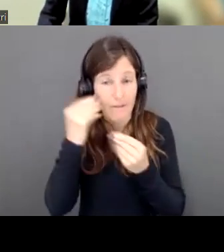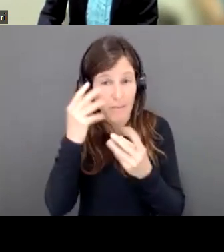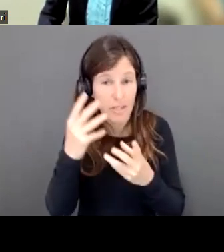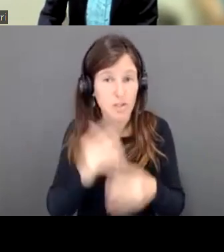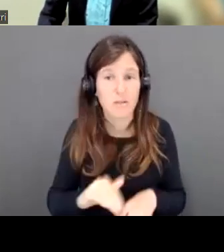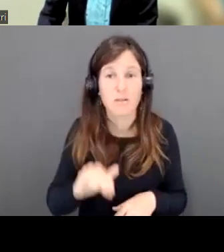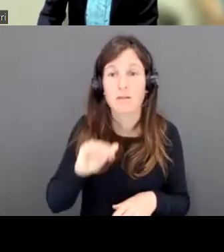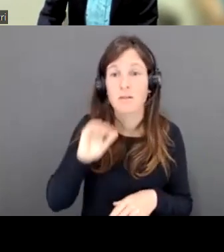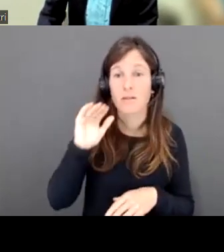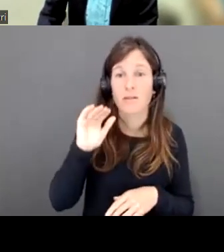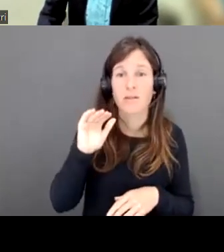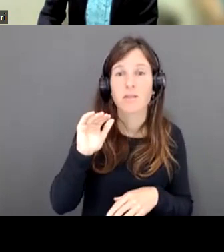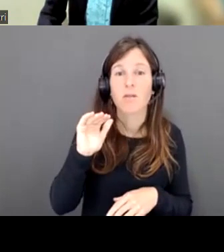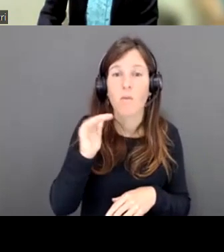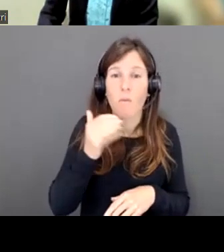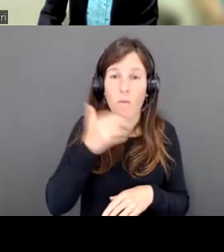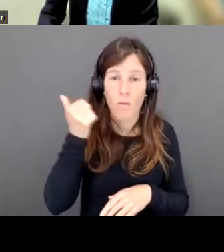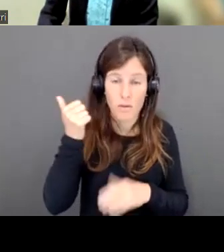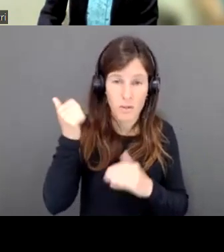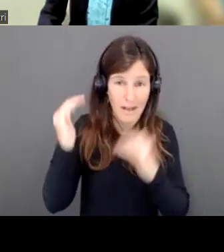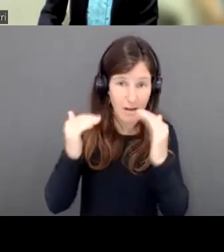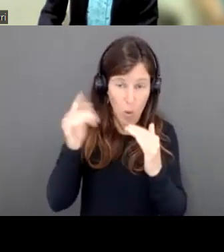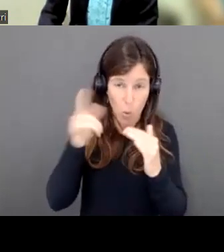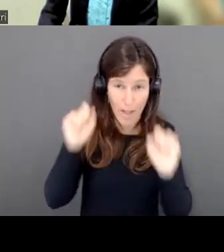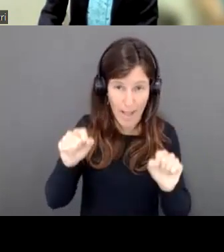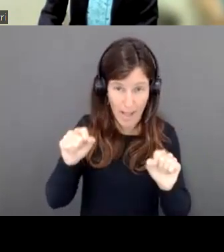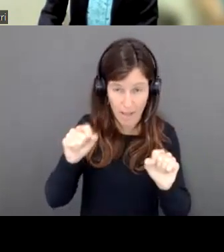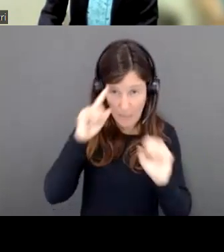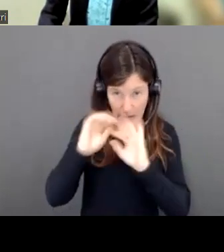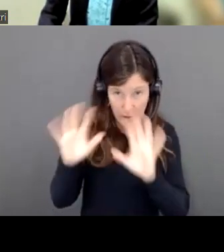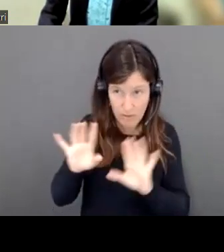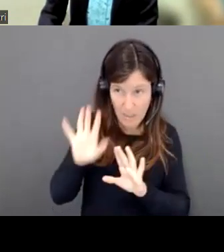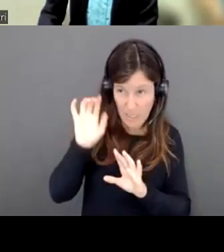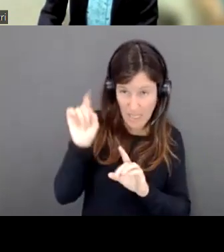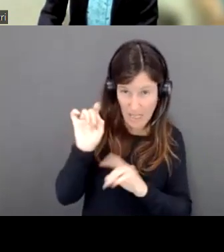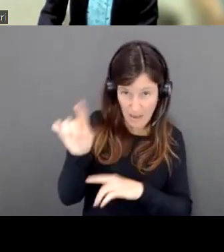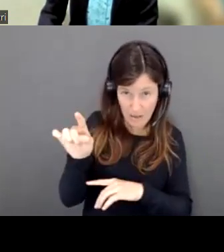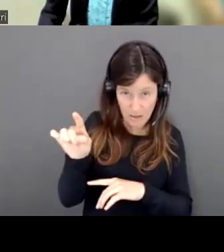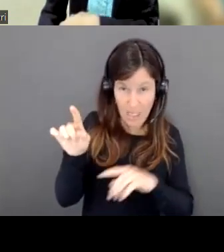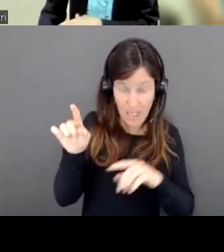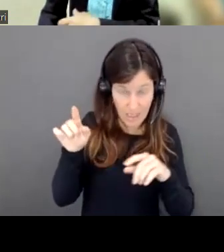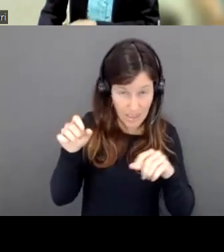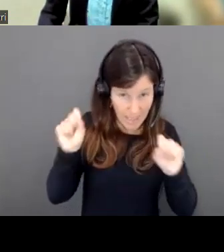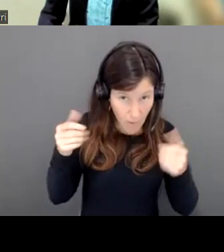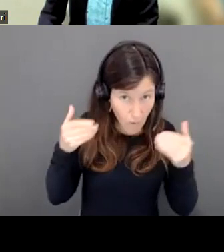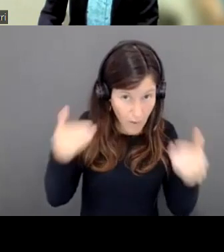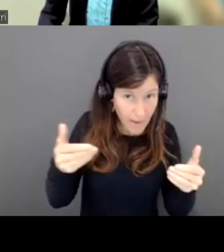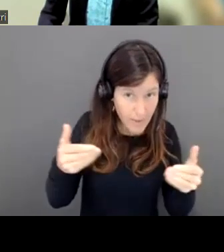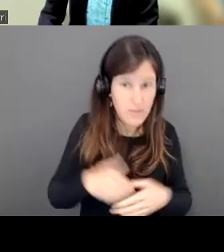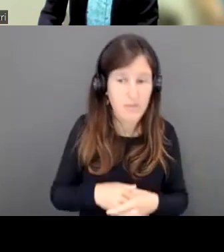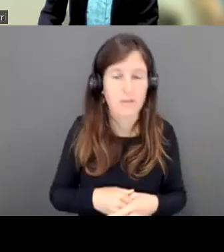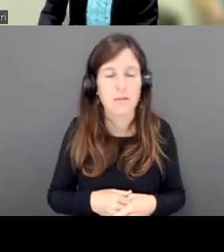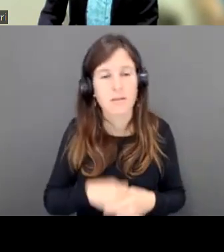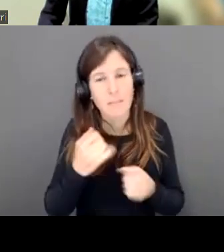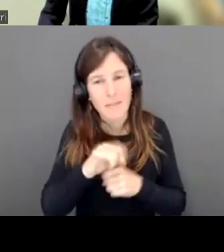whether or not we have the authority to do so. And this all supports their overall dignity, right? We want to make sure that we're treating